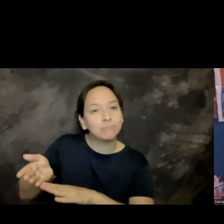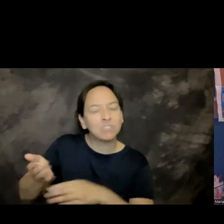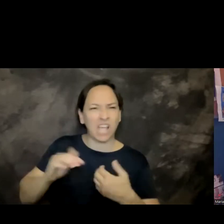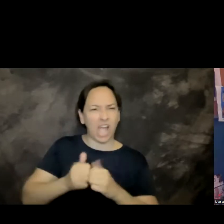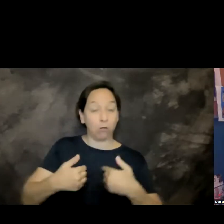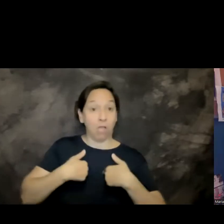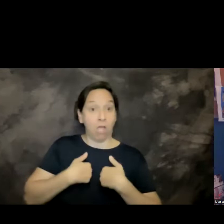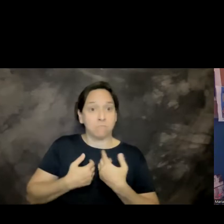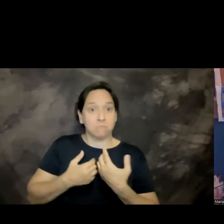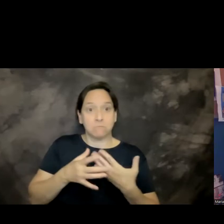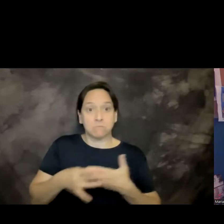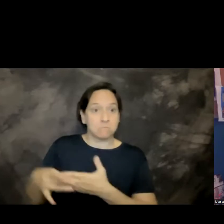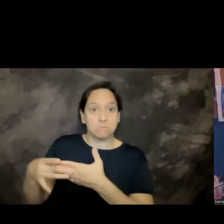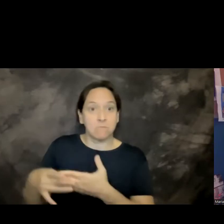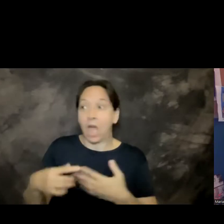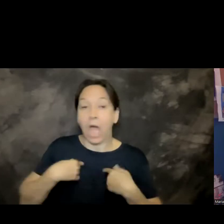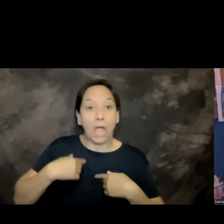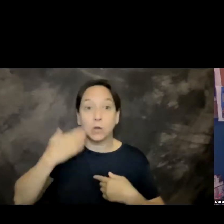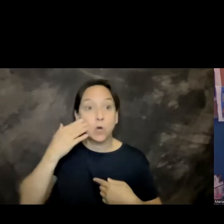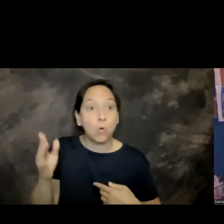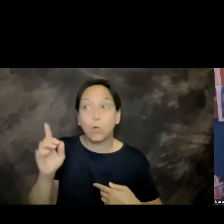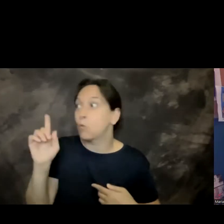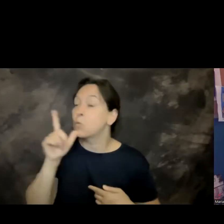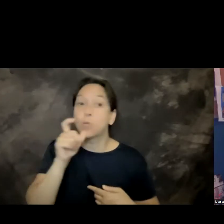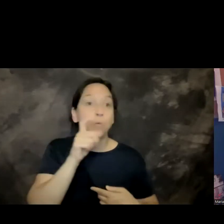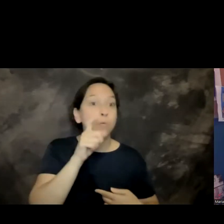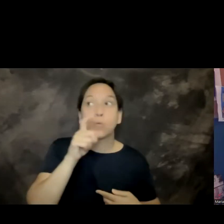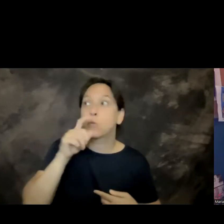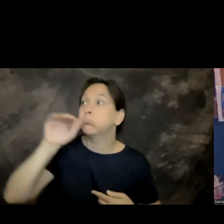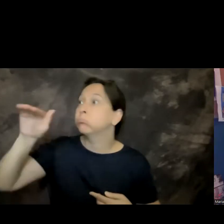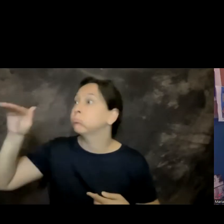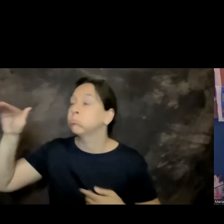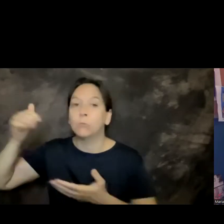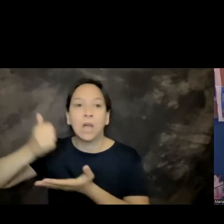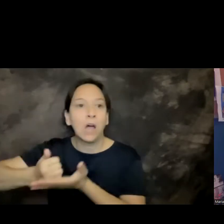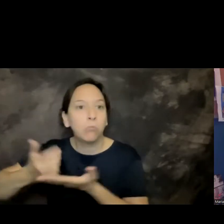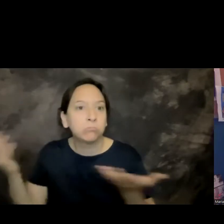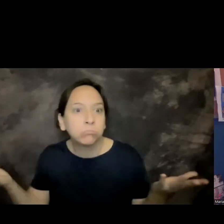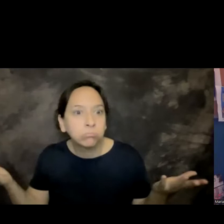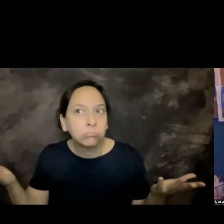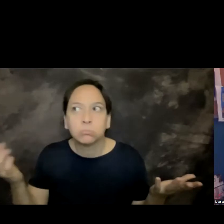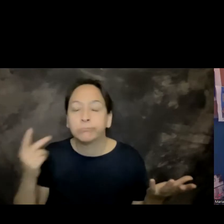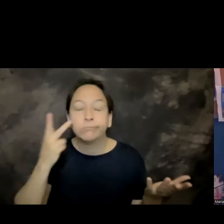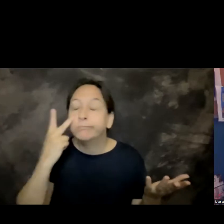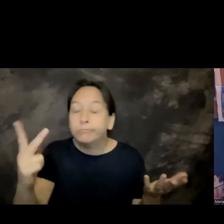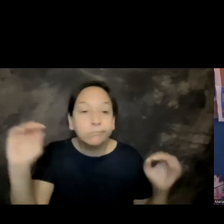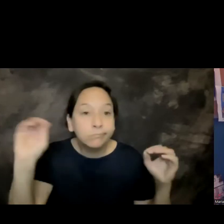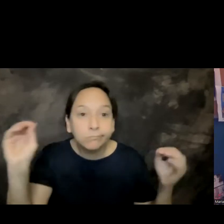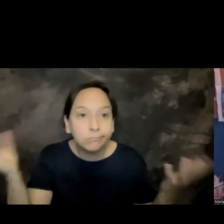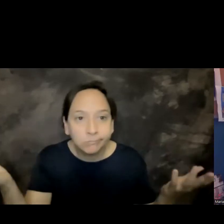station, being visually impaired, I will not be able to spot who is going to help me or not going to help me. And similarly, when coming